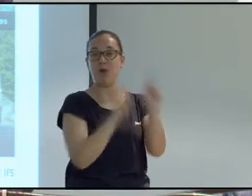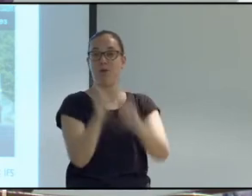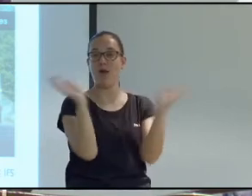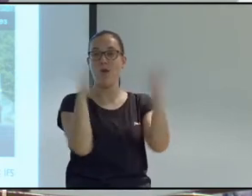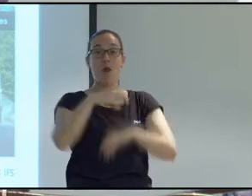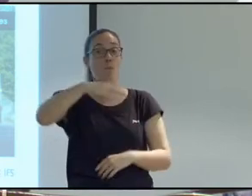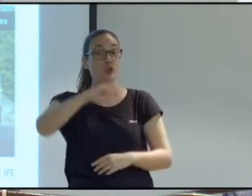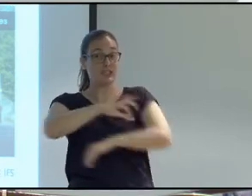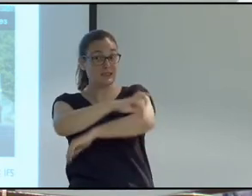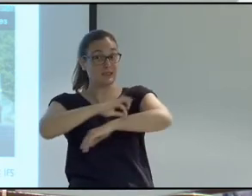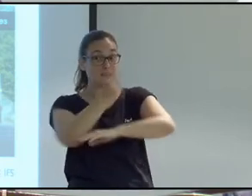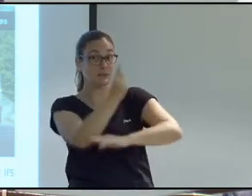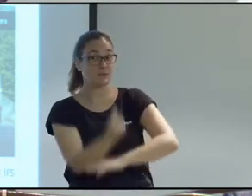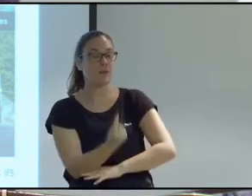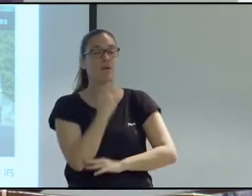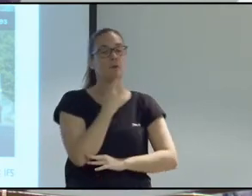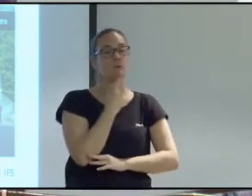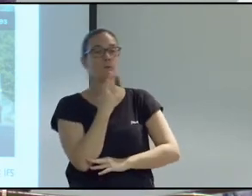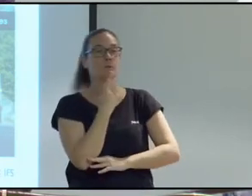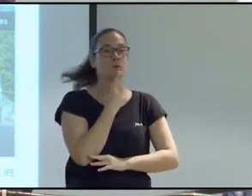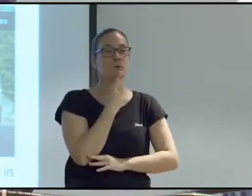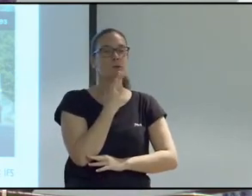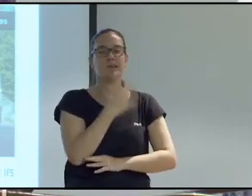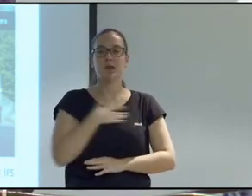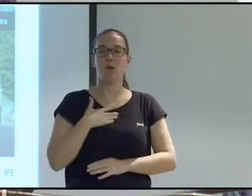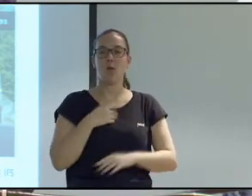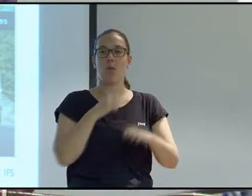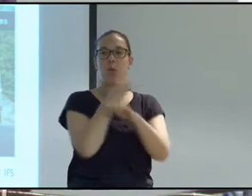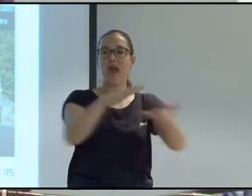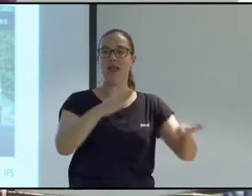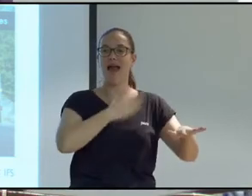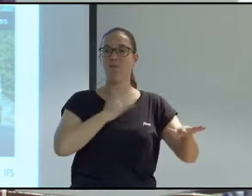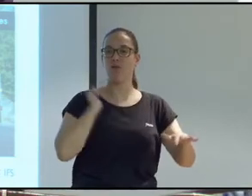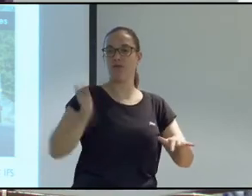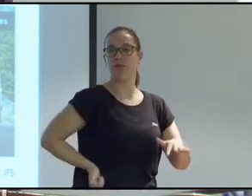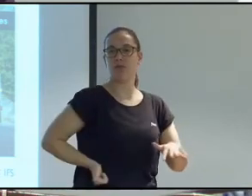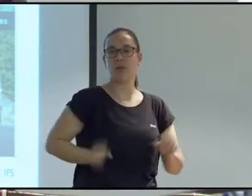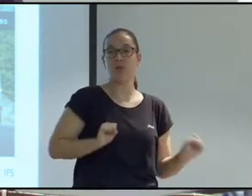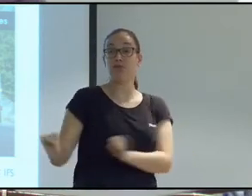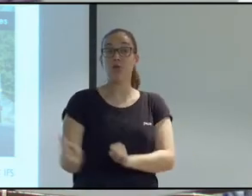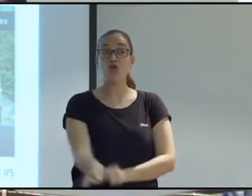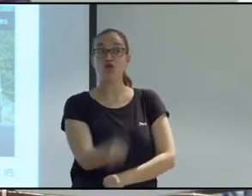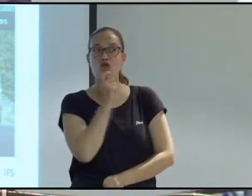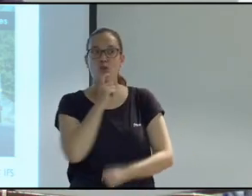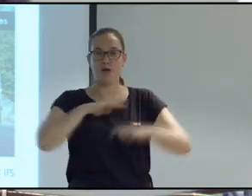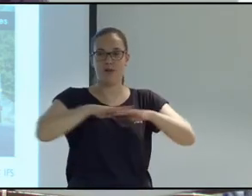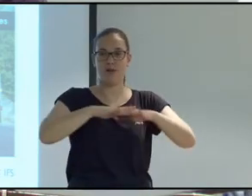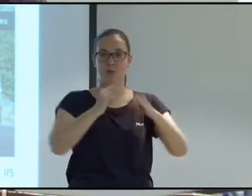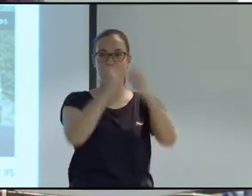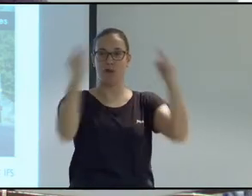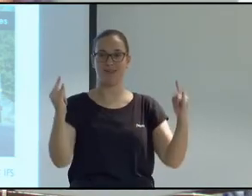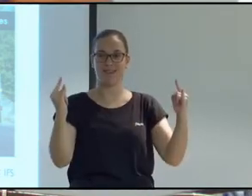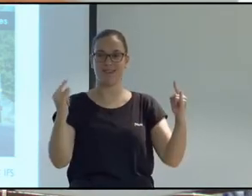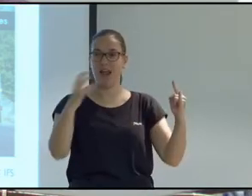people. And Moses didn't want popular people or big buses to take people to the beaches of